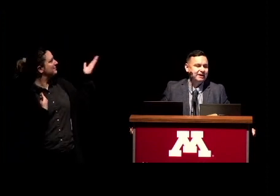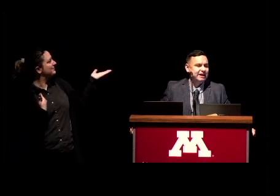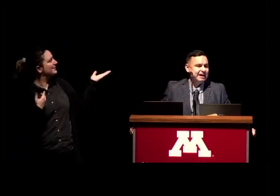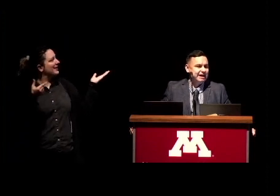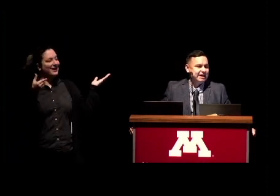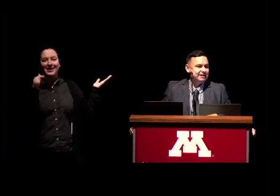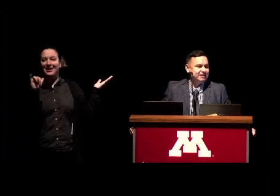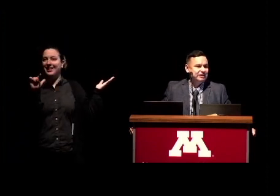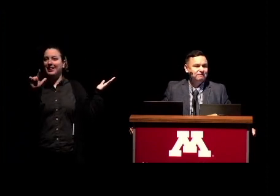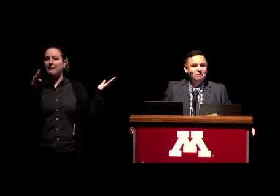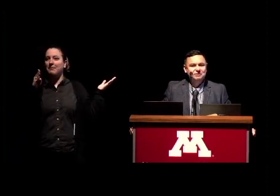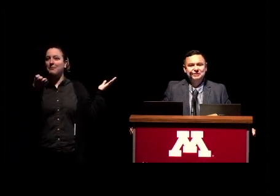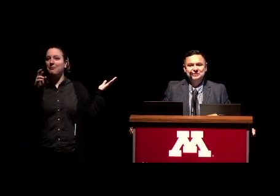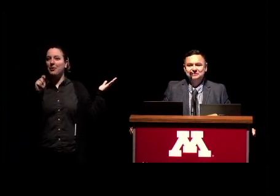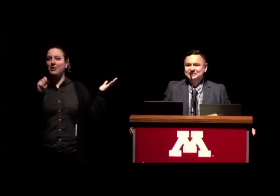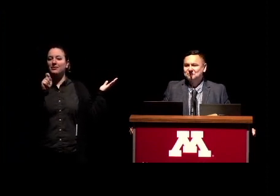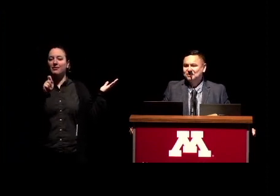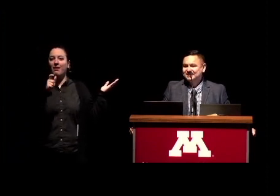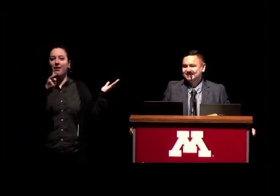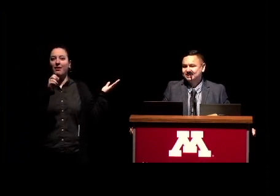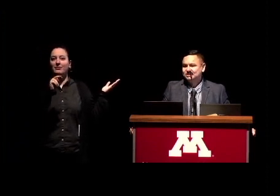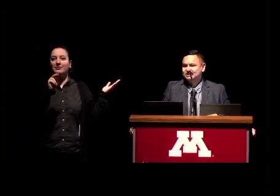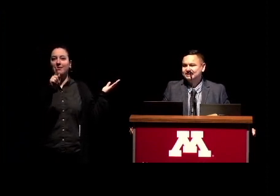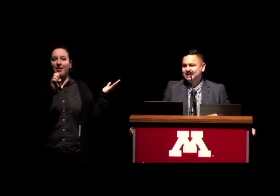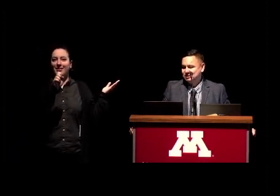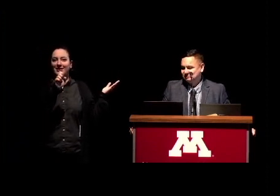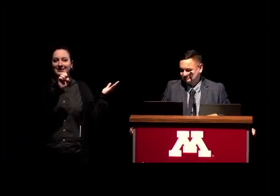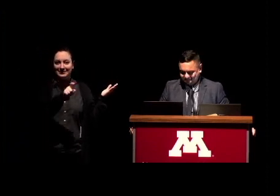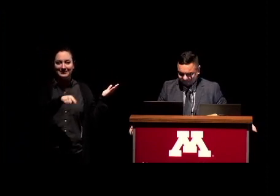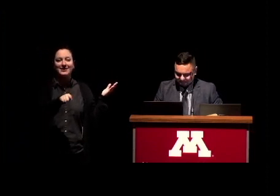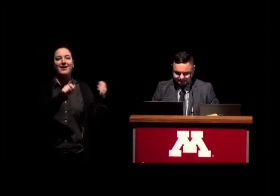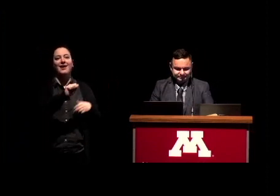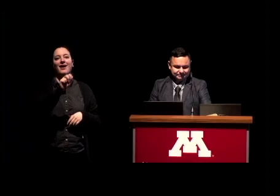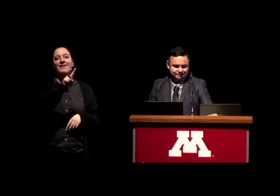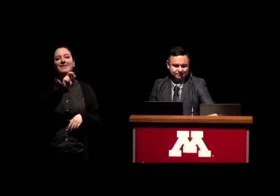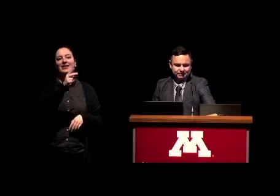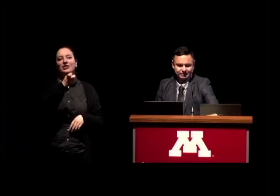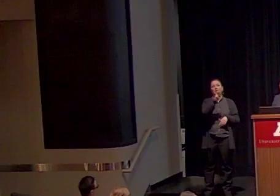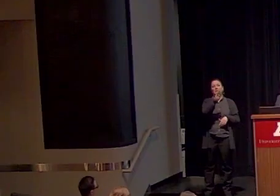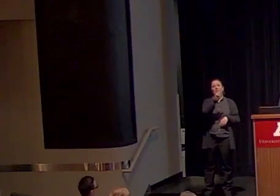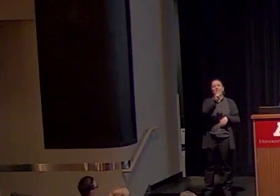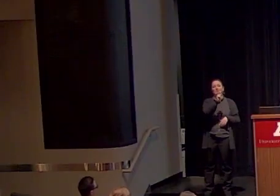gilbert.gonzalez@vanderbilt.edu. And looking forward to this morning's discussions. Thank you.